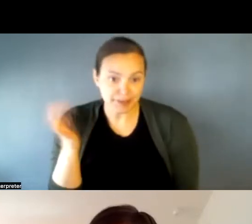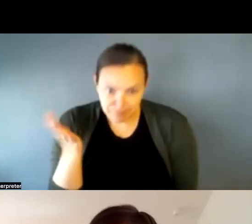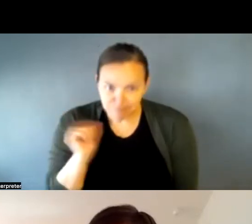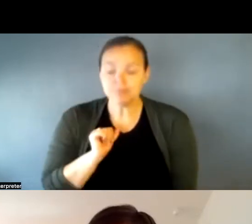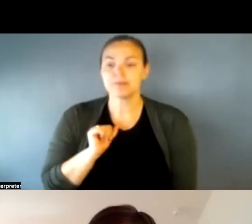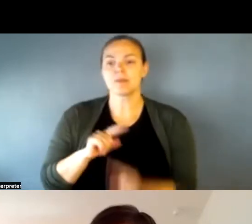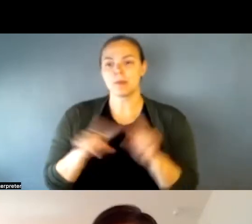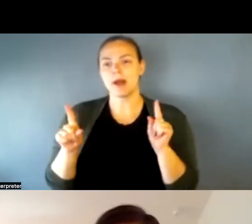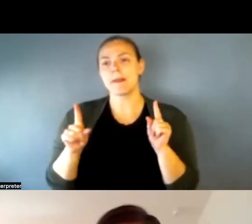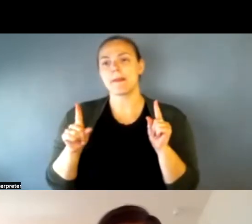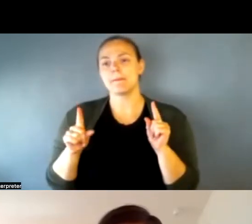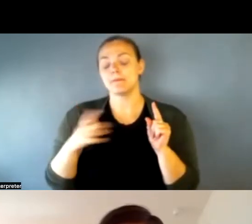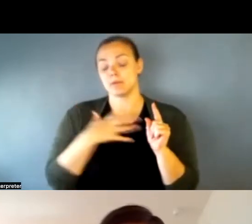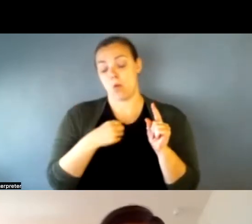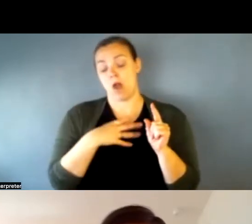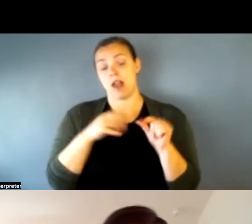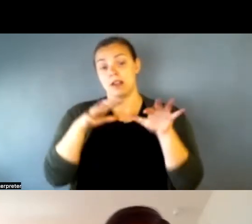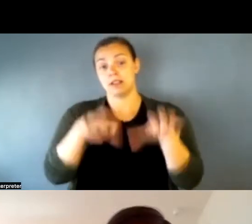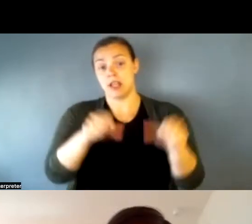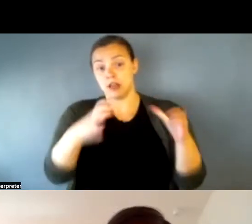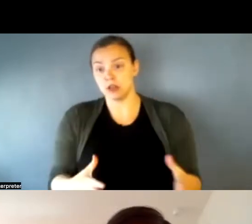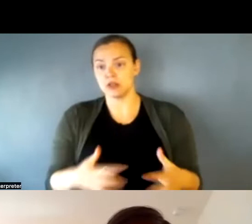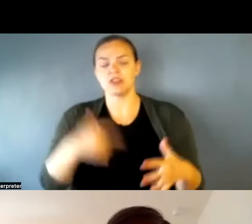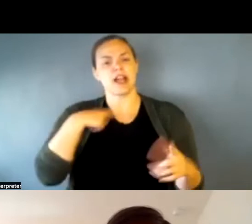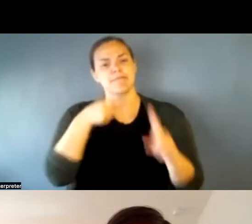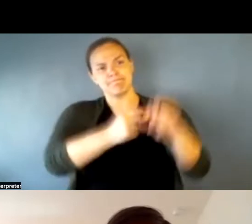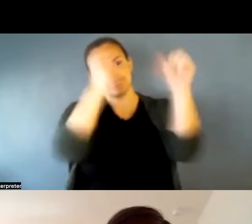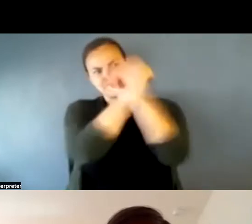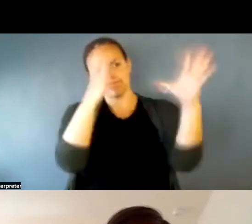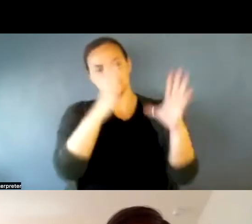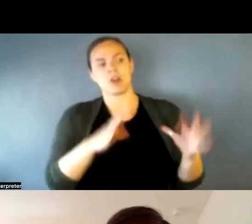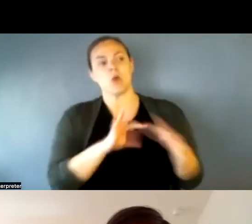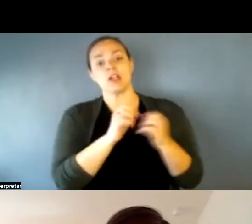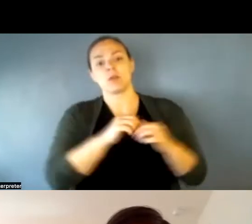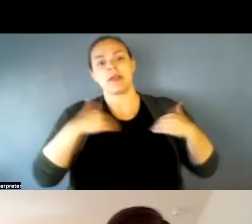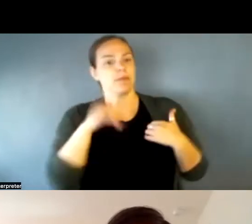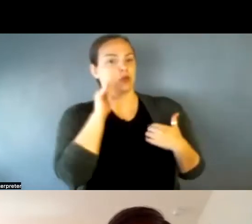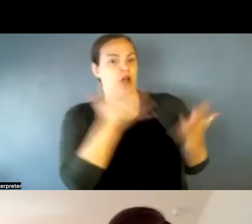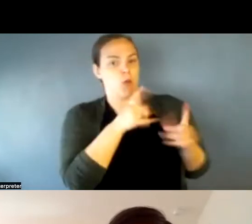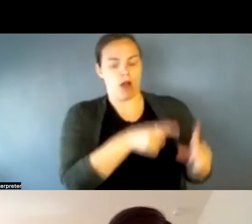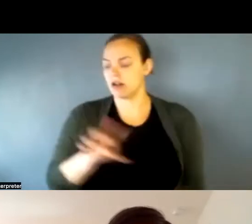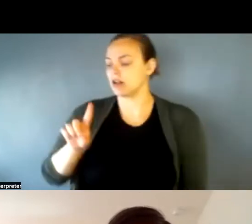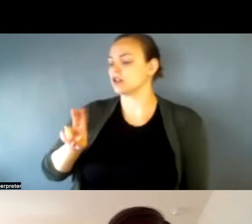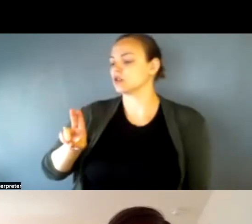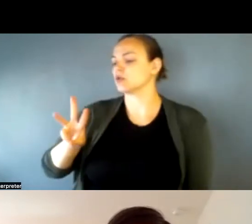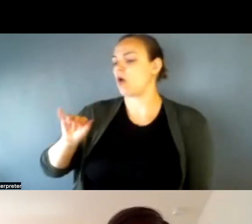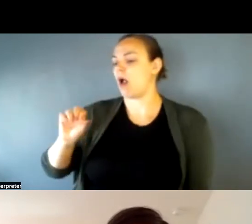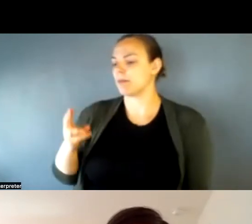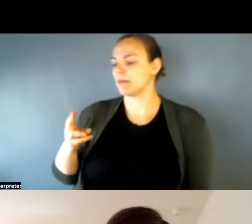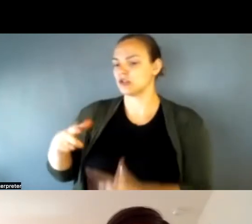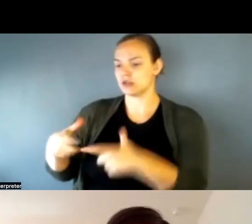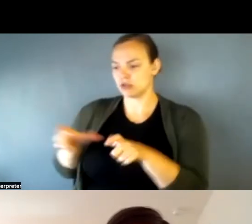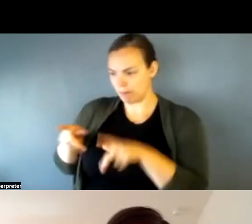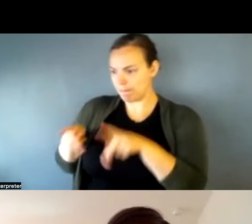you know, white settlers had a vision of what that should be, and Duwamish people had a different vision. But I think